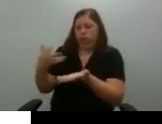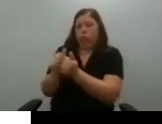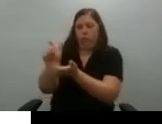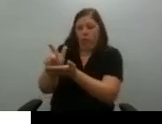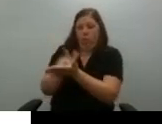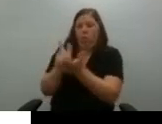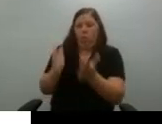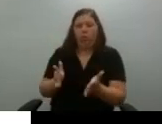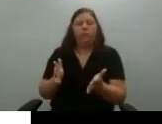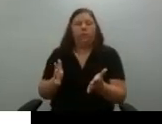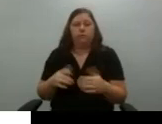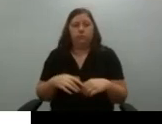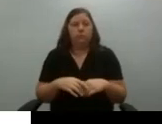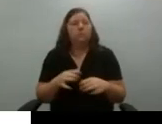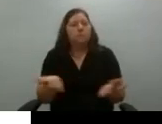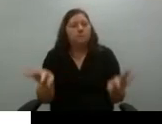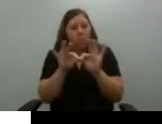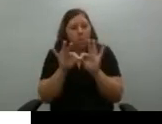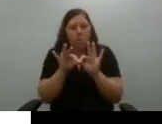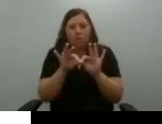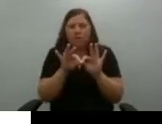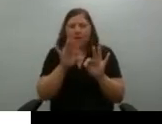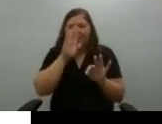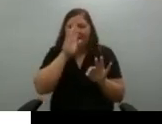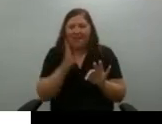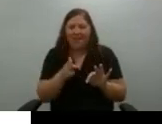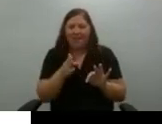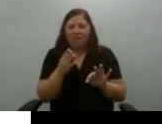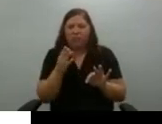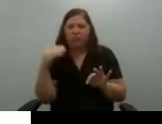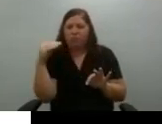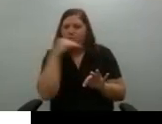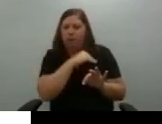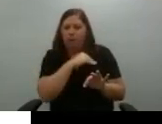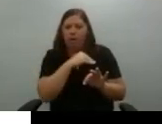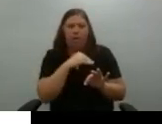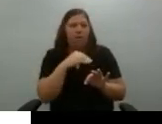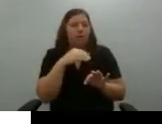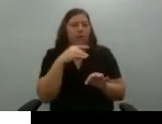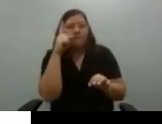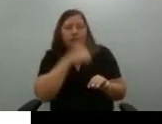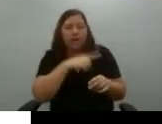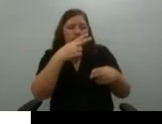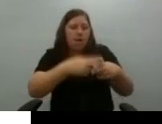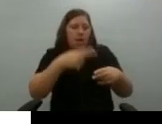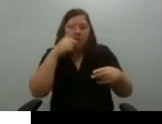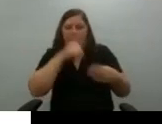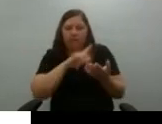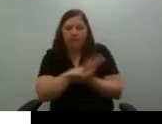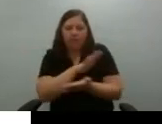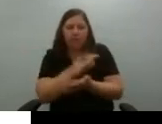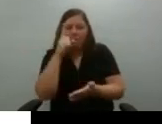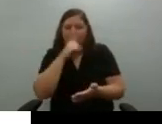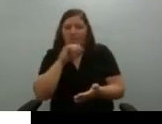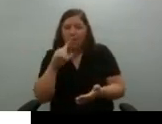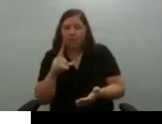important to remember to never give officers a false or fake name or identification, as this could